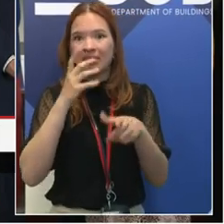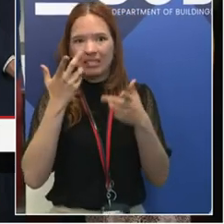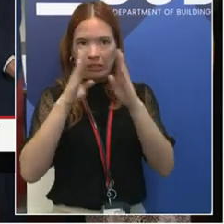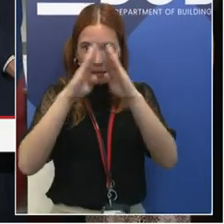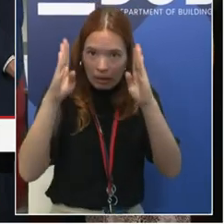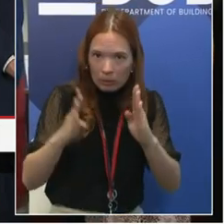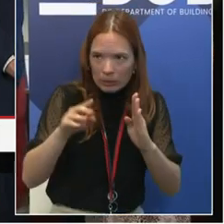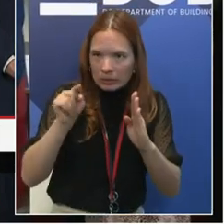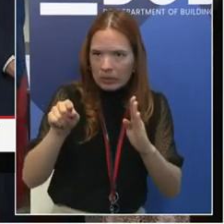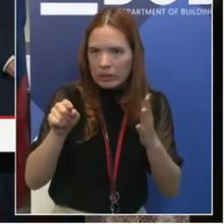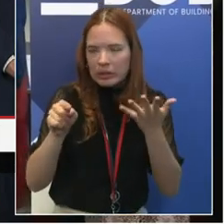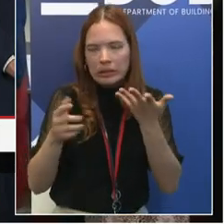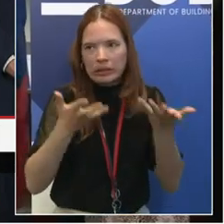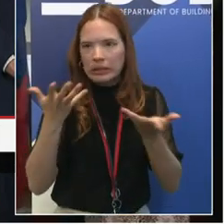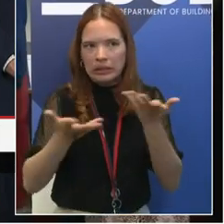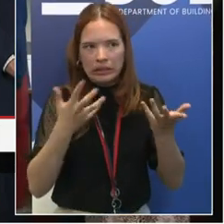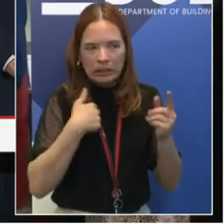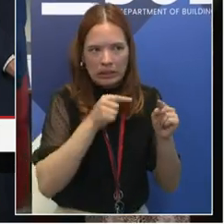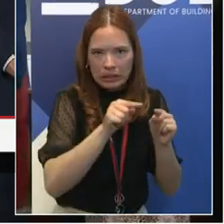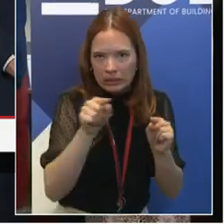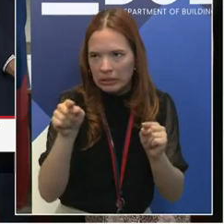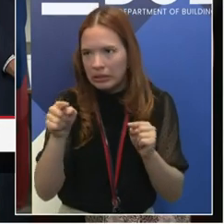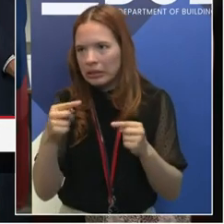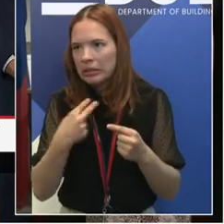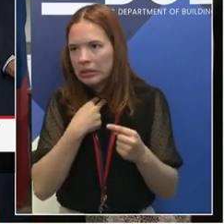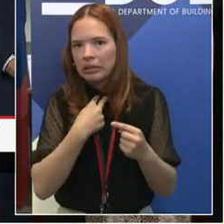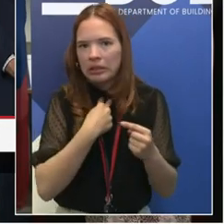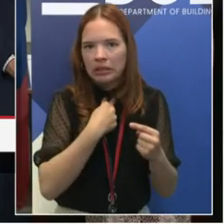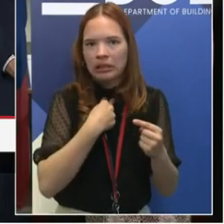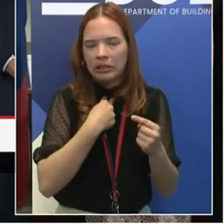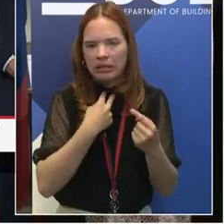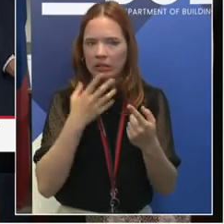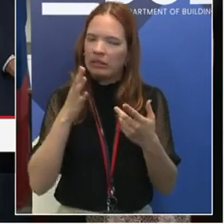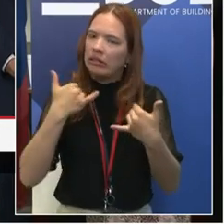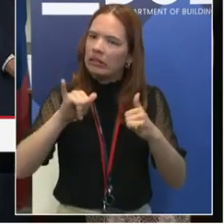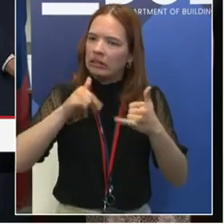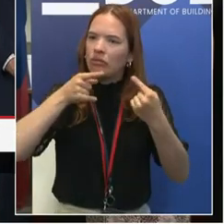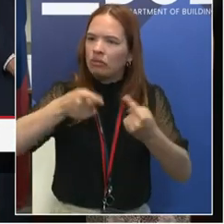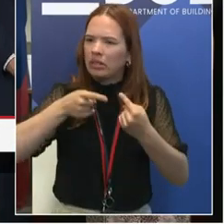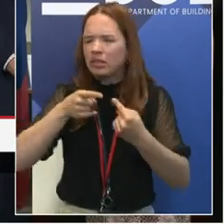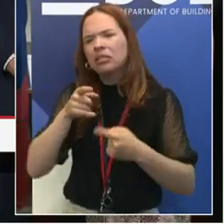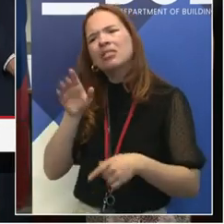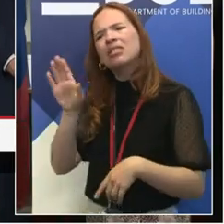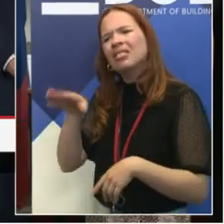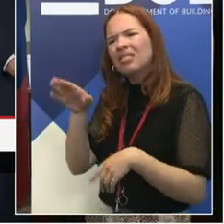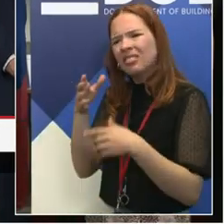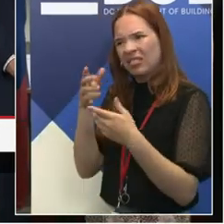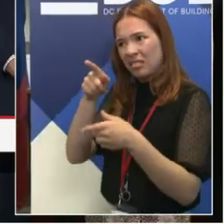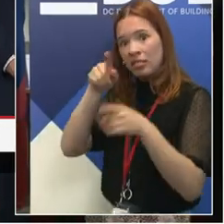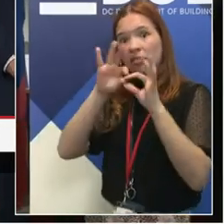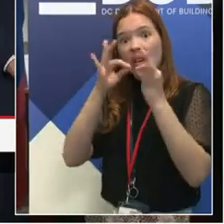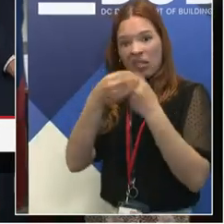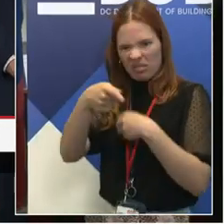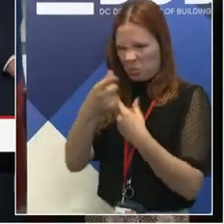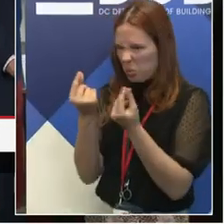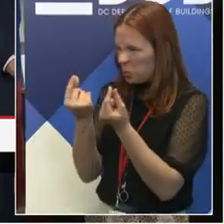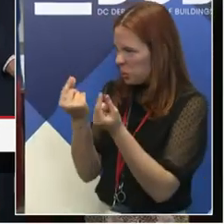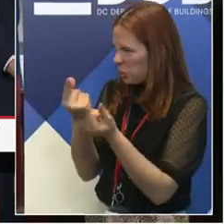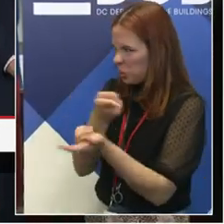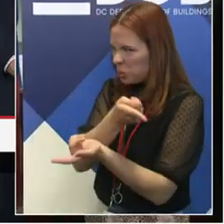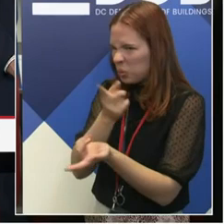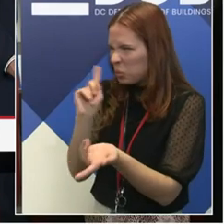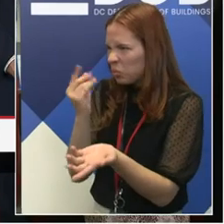have unlimited space. That is true. So what happens to those families? I think a number of families are going to be going